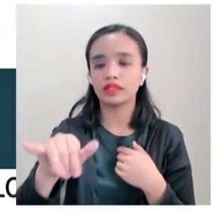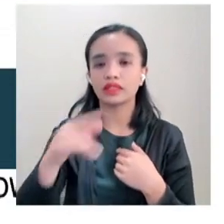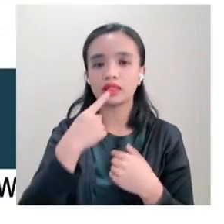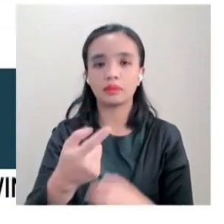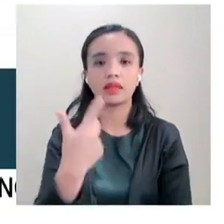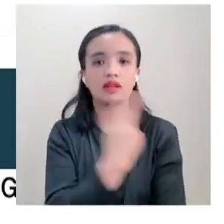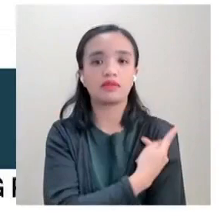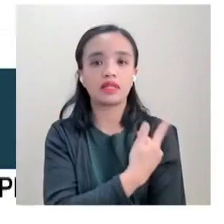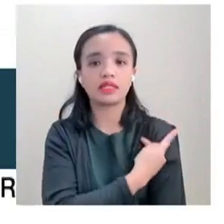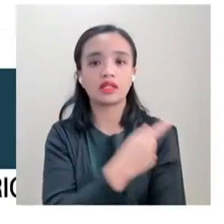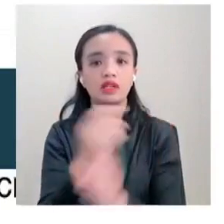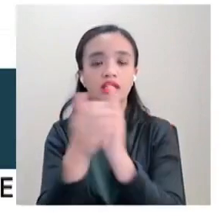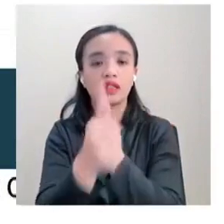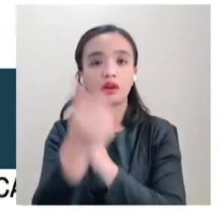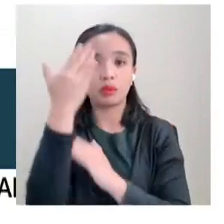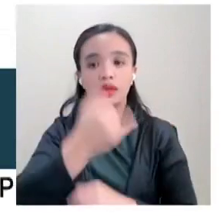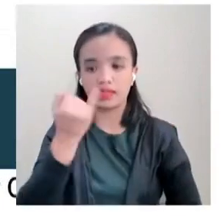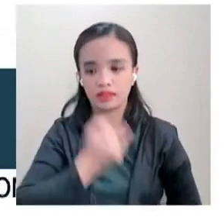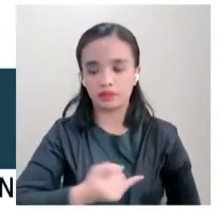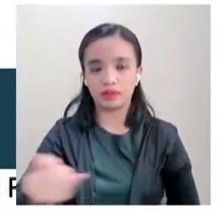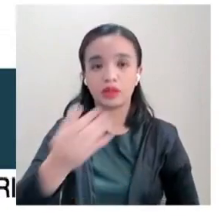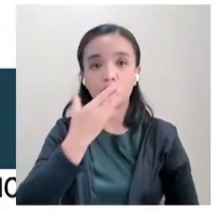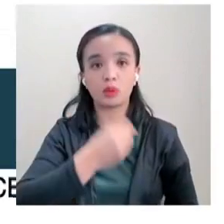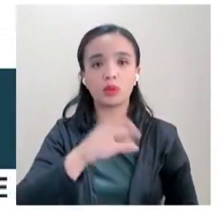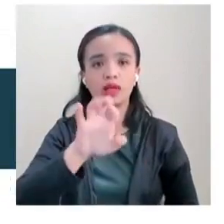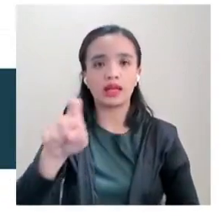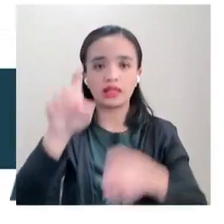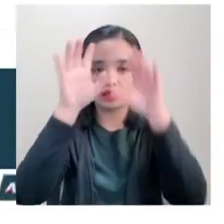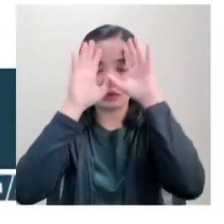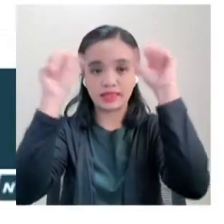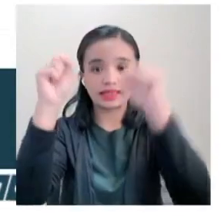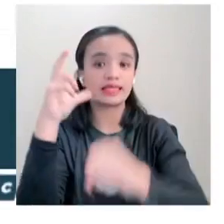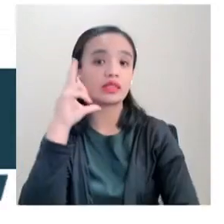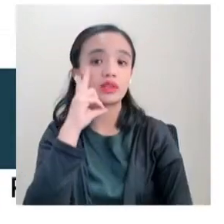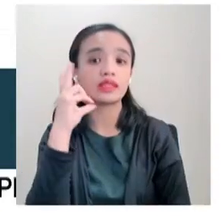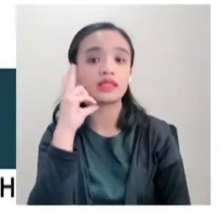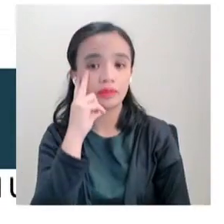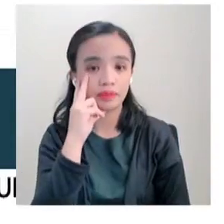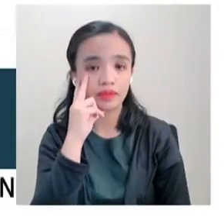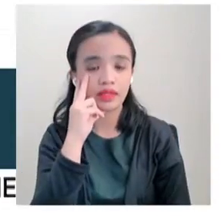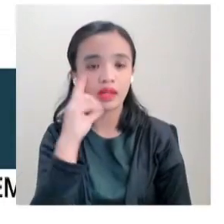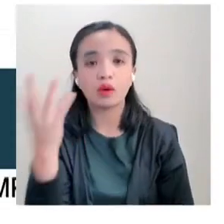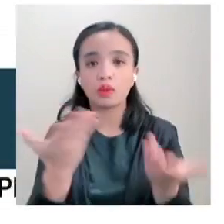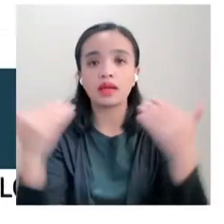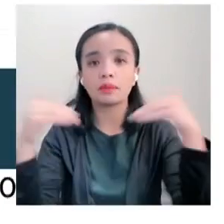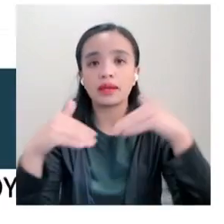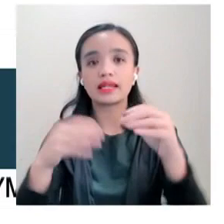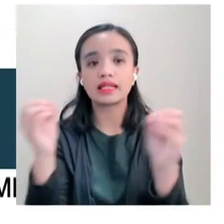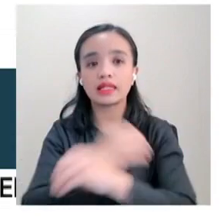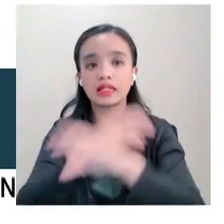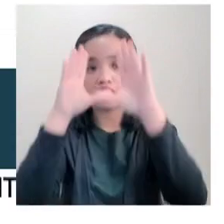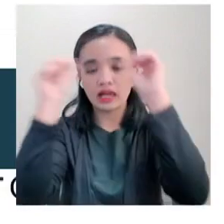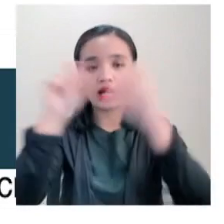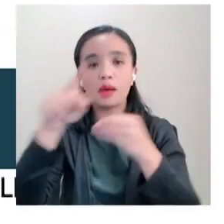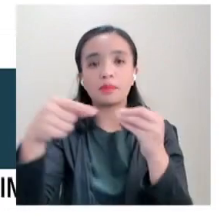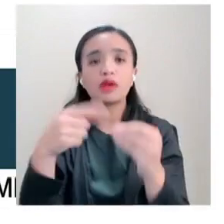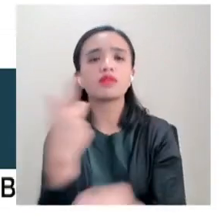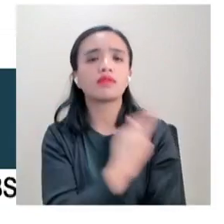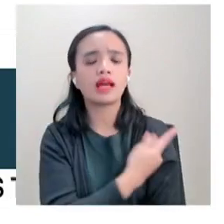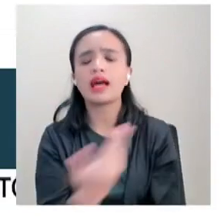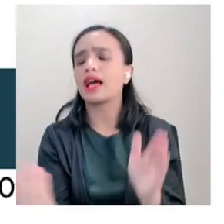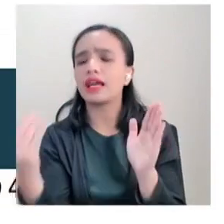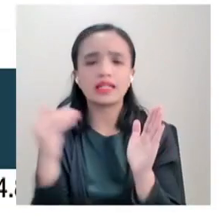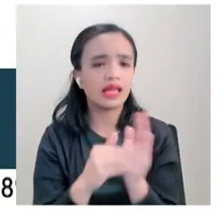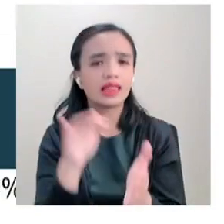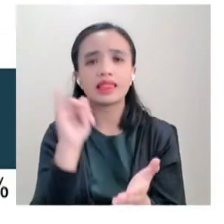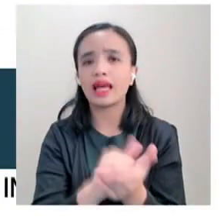expert because he was invited by former President Rodrigo Duterte in a meeting in Malacanang on vaccination. Again, that does not